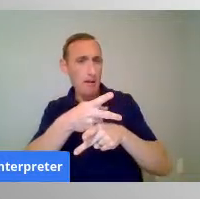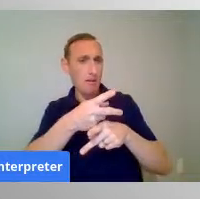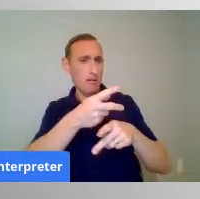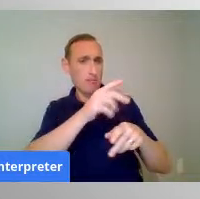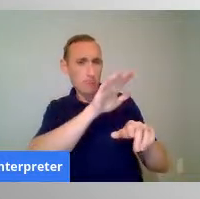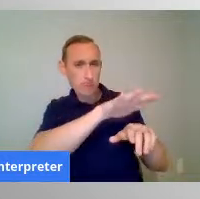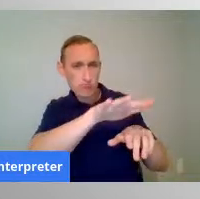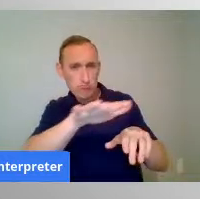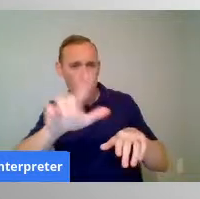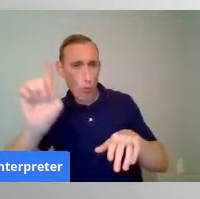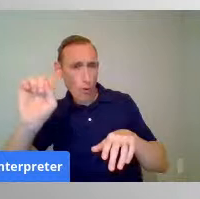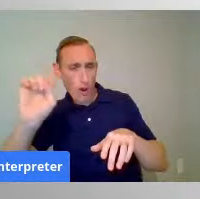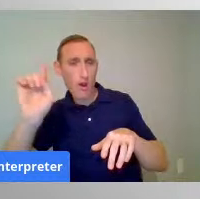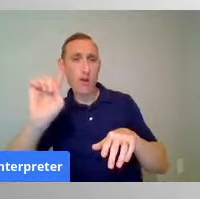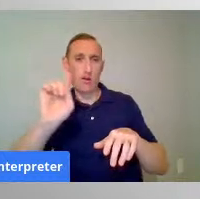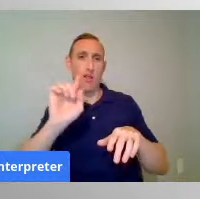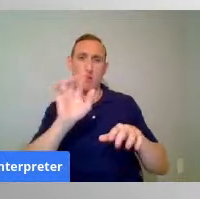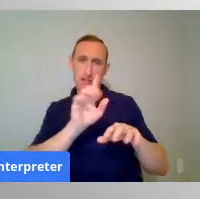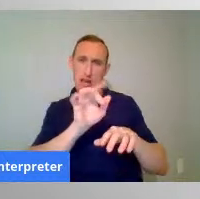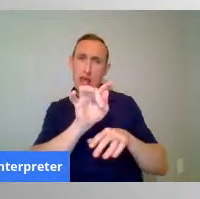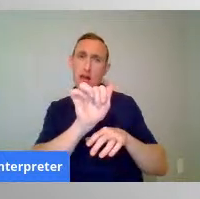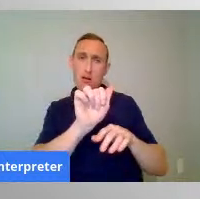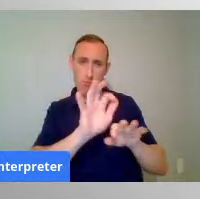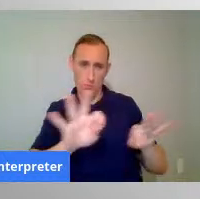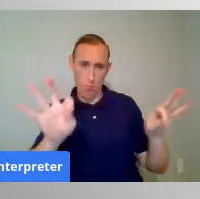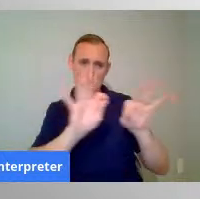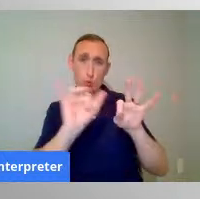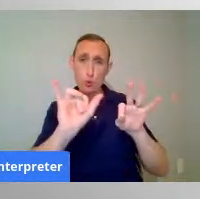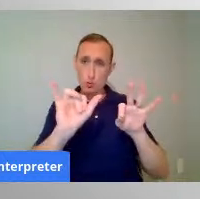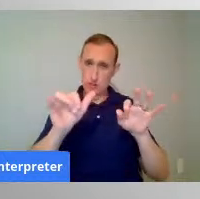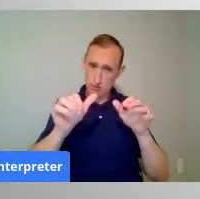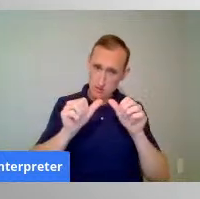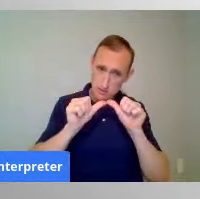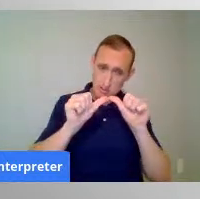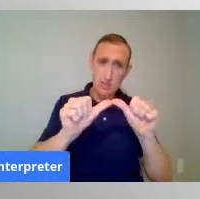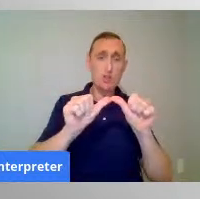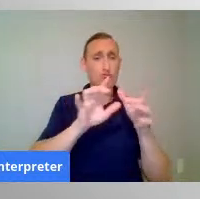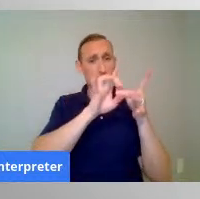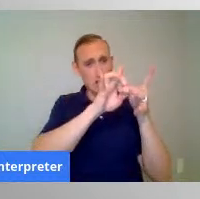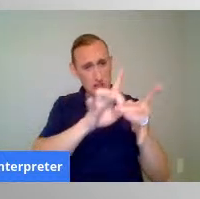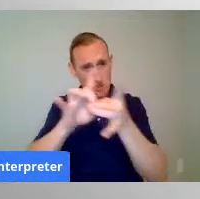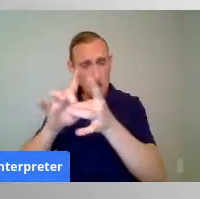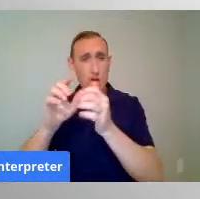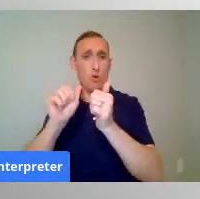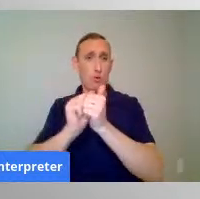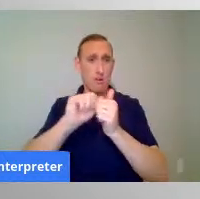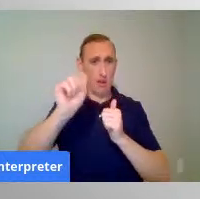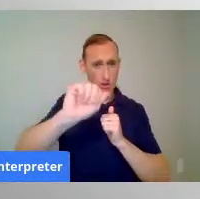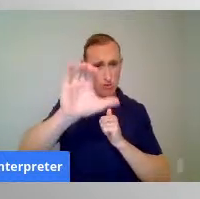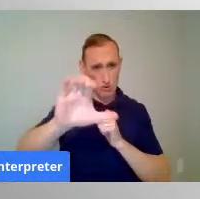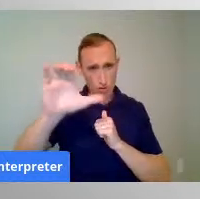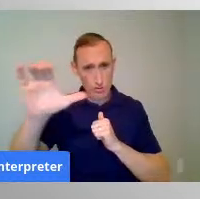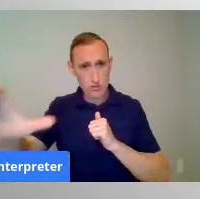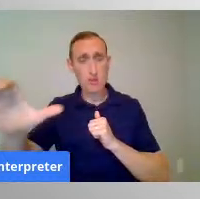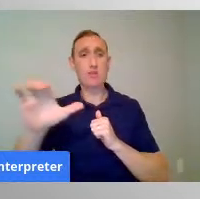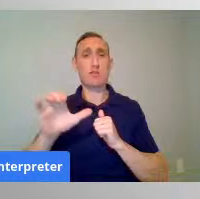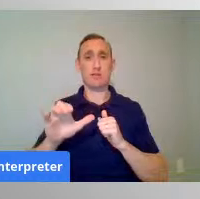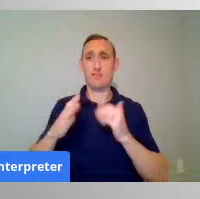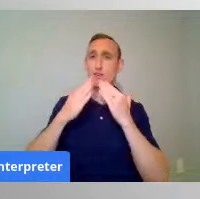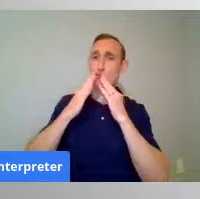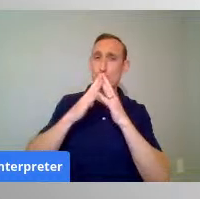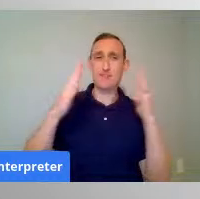to continuing to engage with both Clark County School District and Athens Clark County for Athens Wellbeing Project. Thank y'all very much. Thank you,